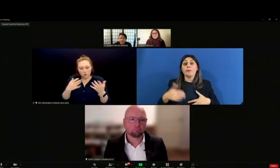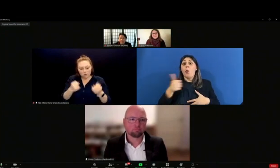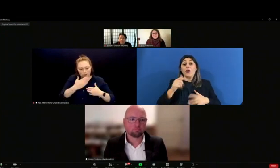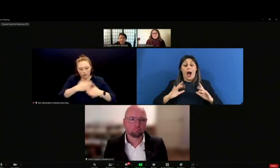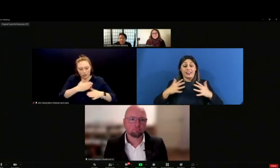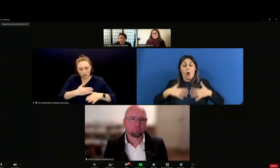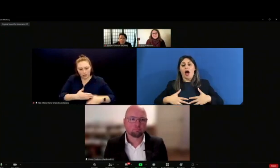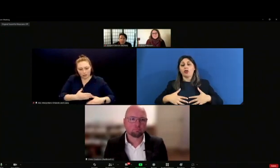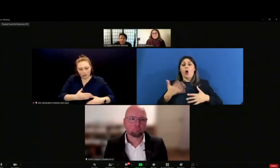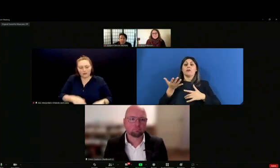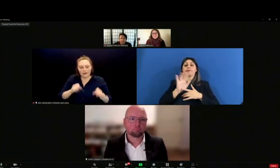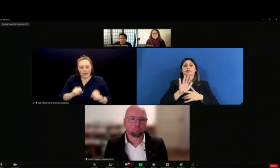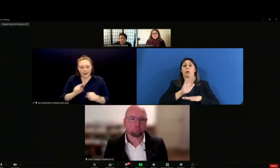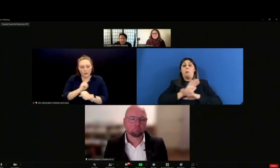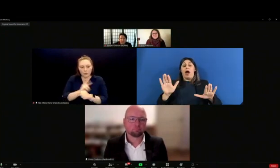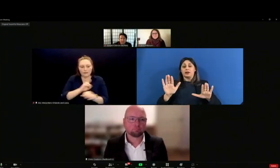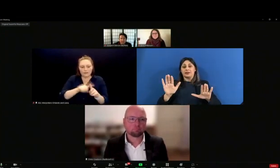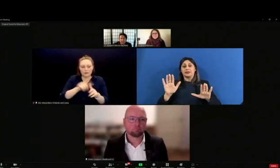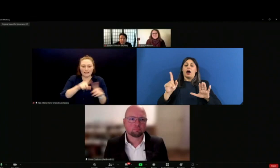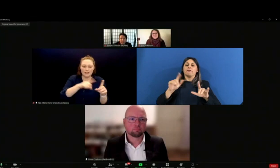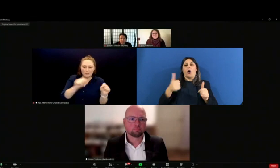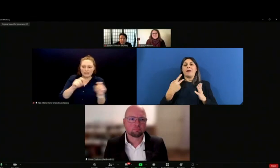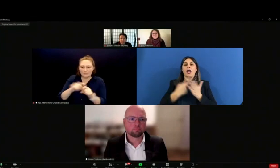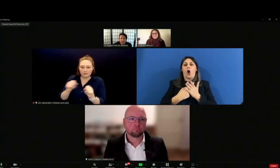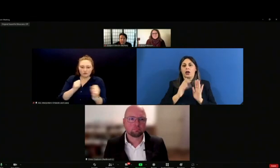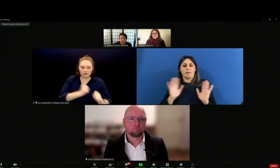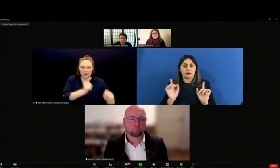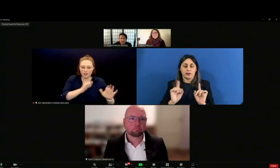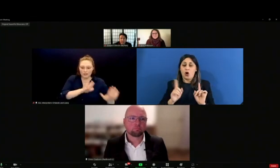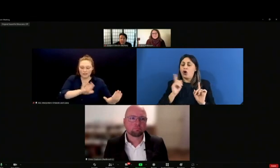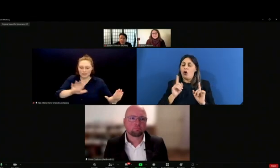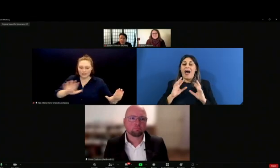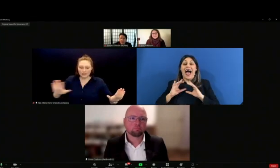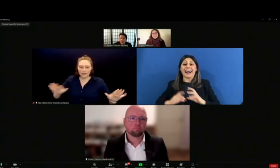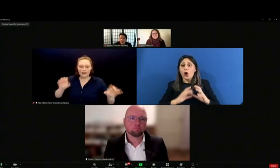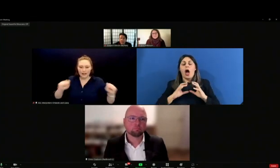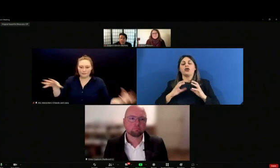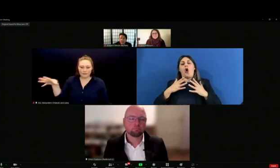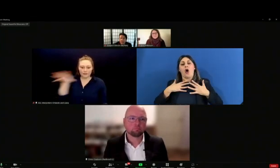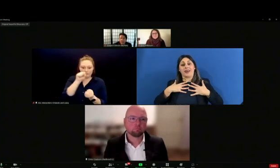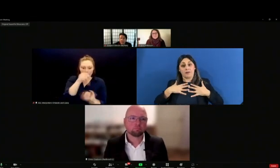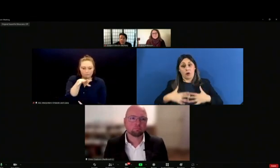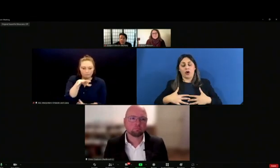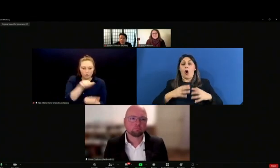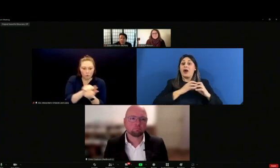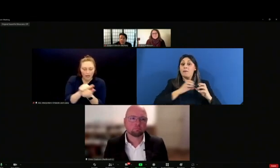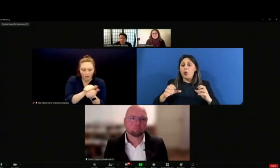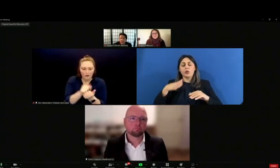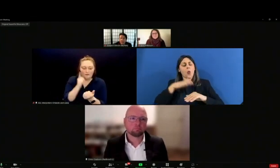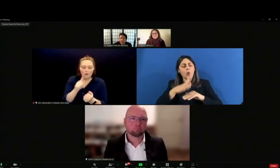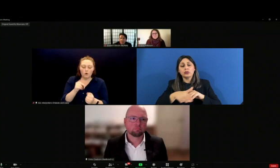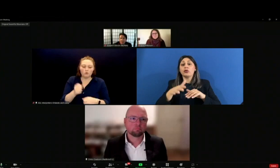can also use different linguistic strategies can all be used together for these highly